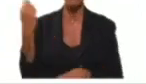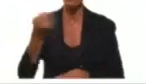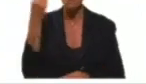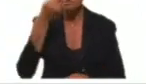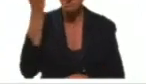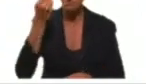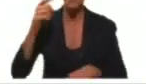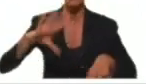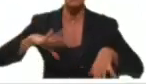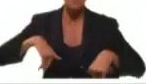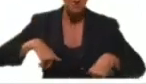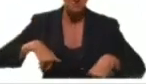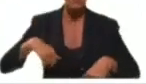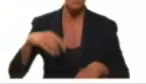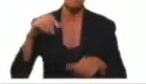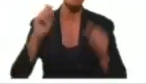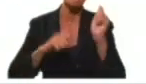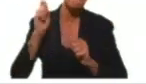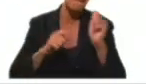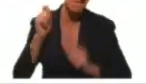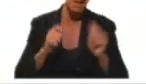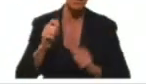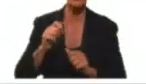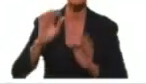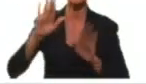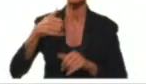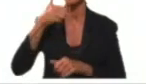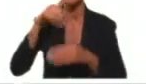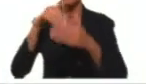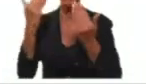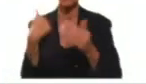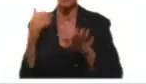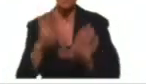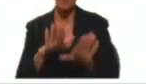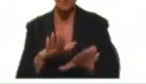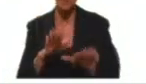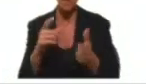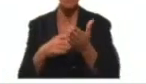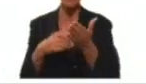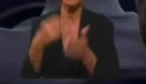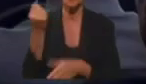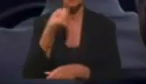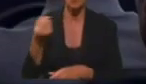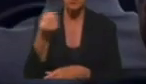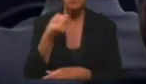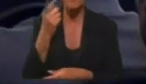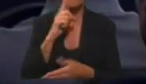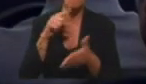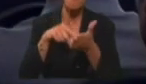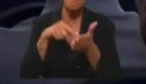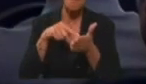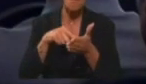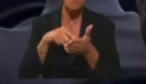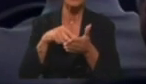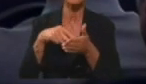And from the very first day we arrived, we would rely on public transportation and our feet to move around. These are some of